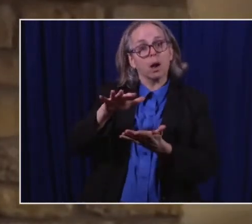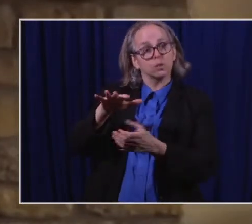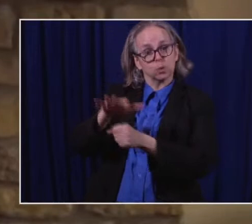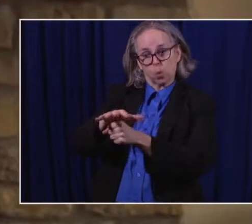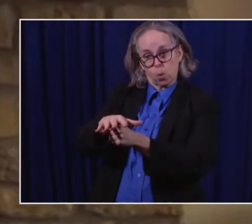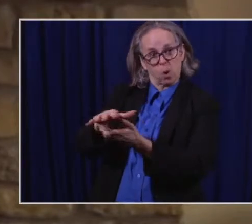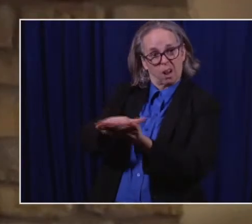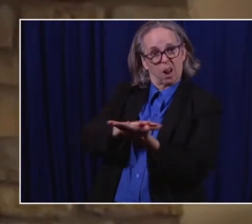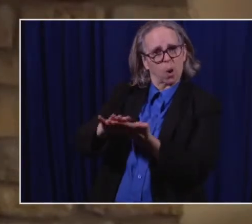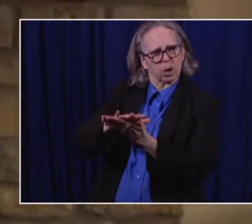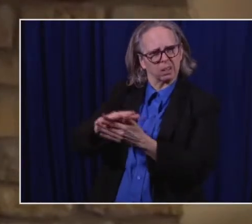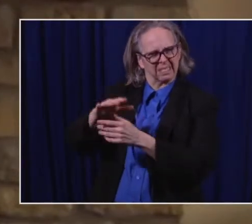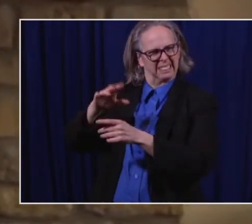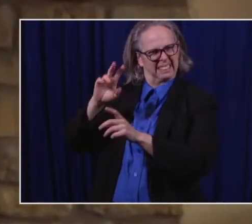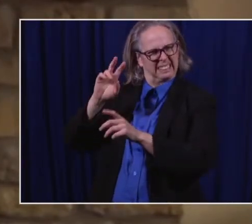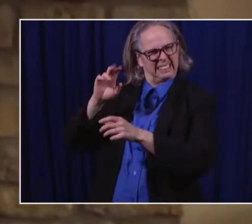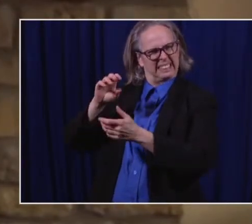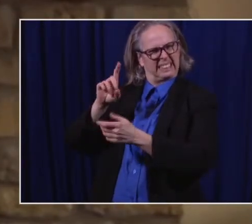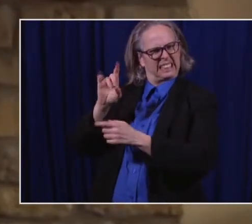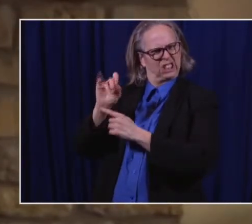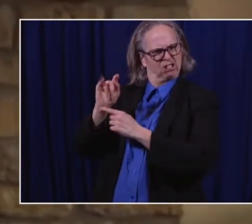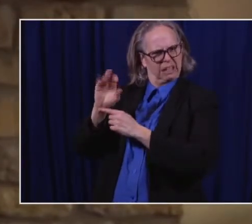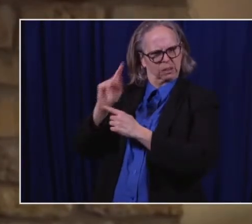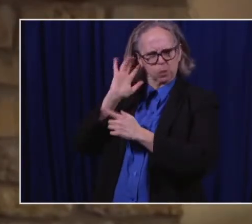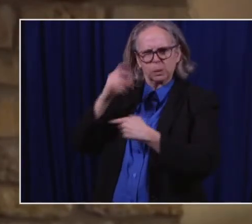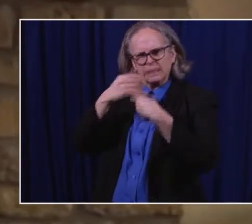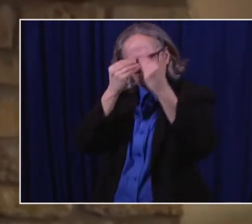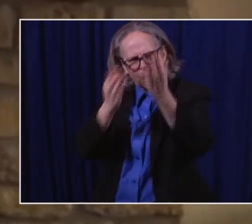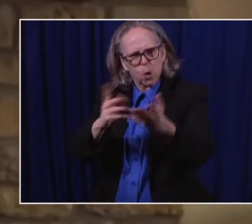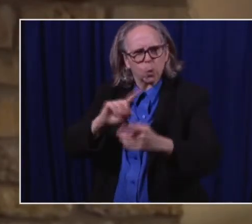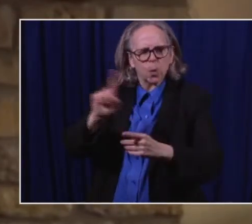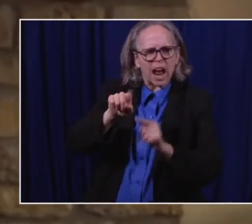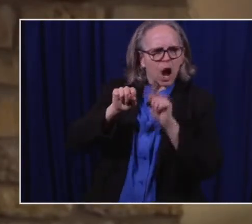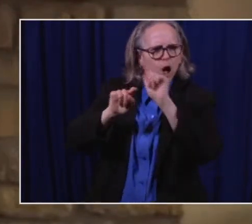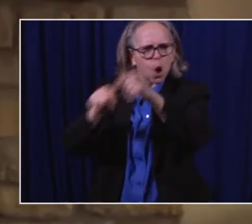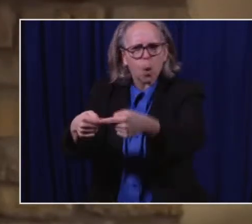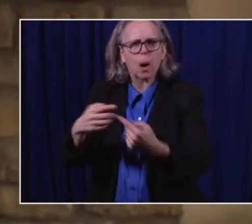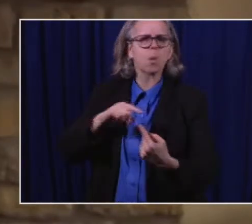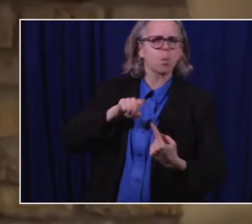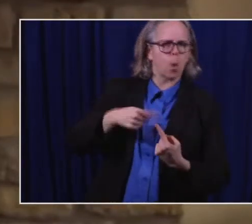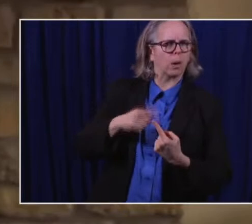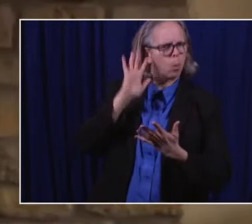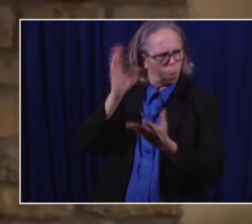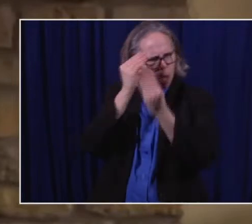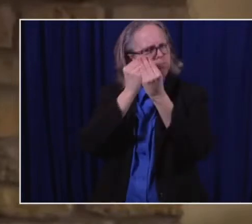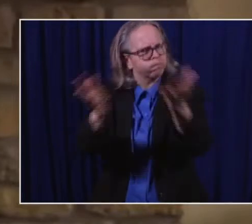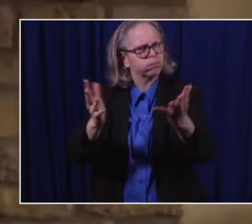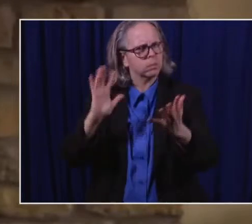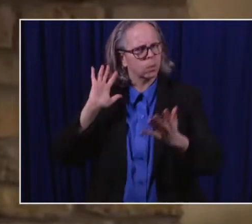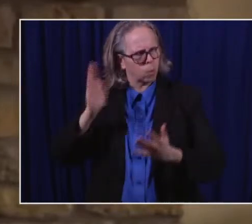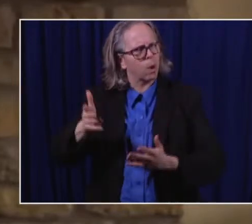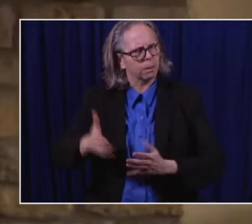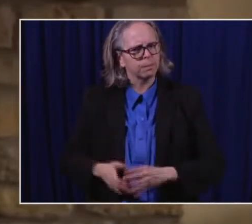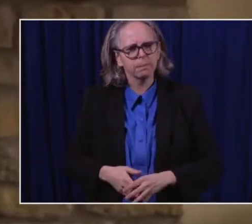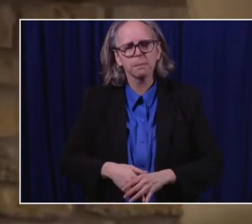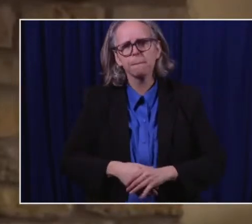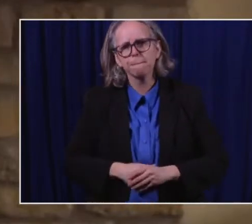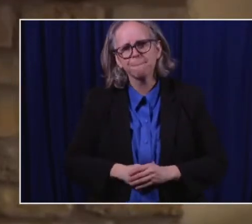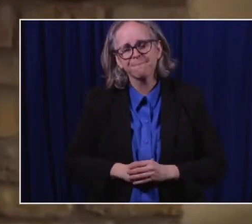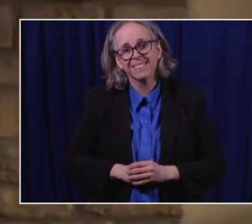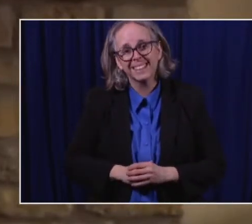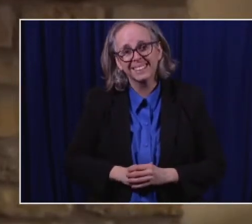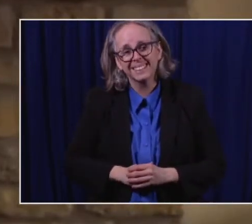This plan that we have will allow most of the K through 12 staff in a county to be vaccinated